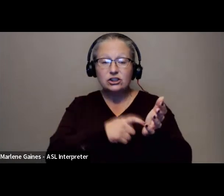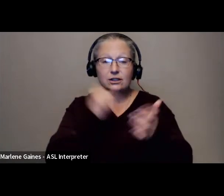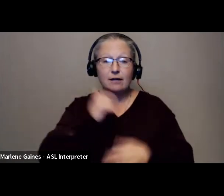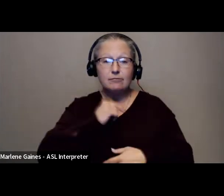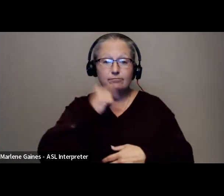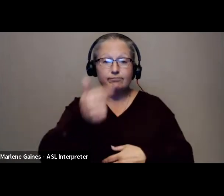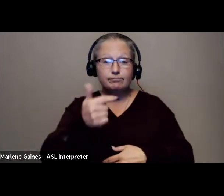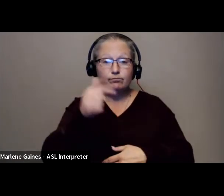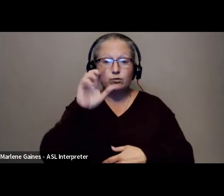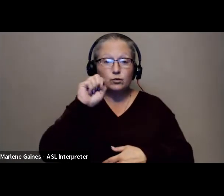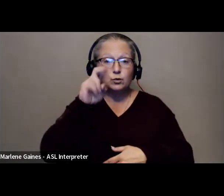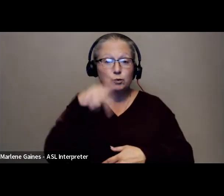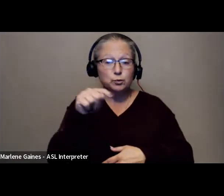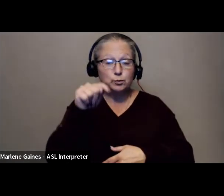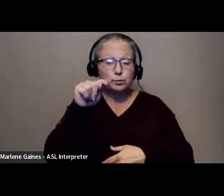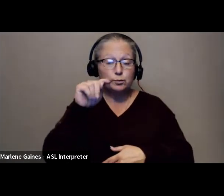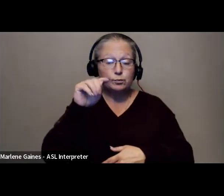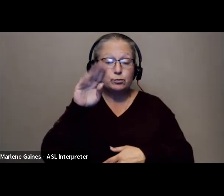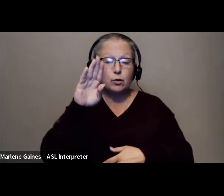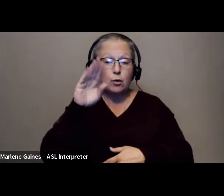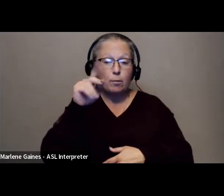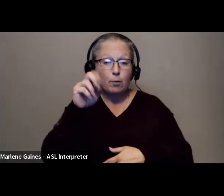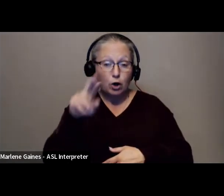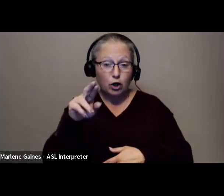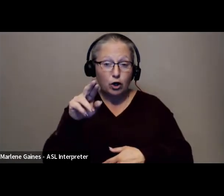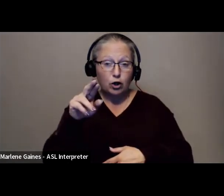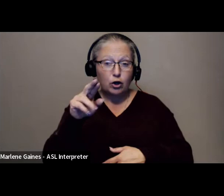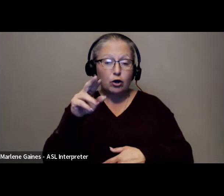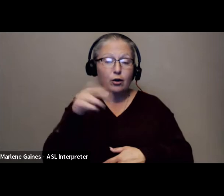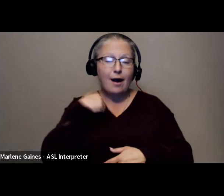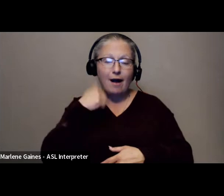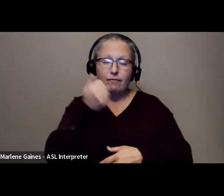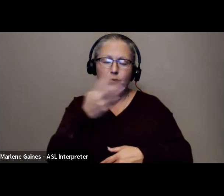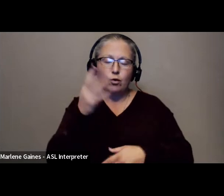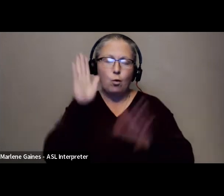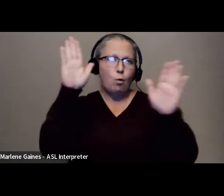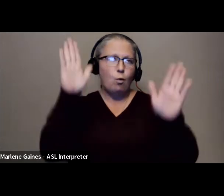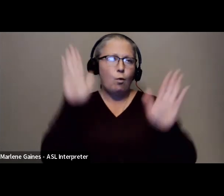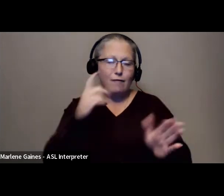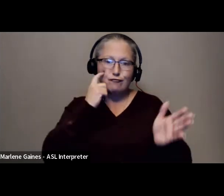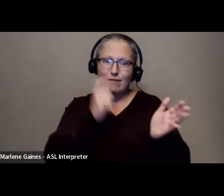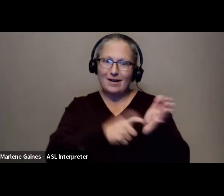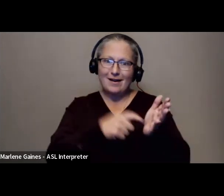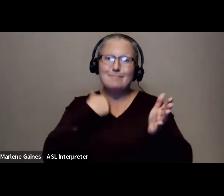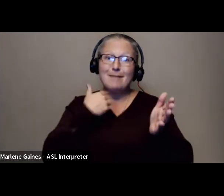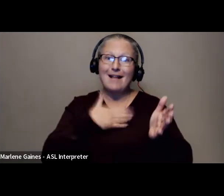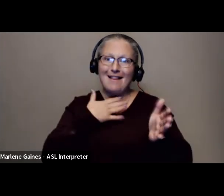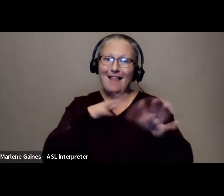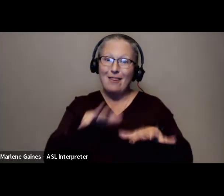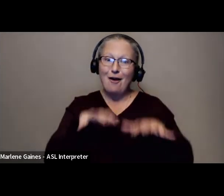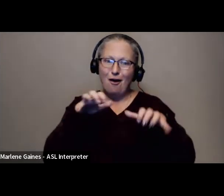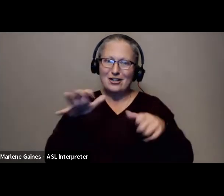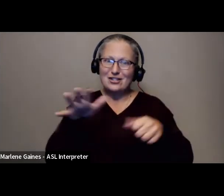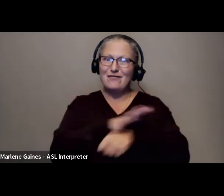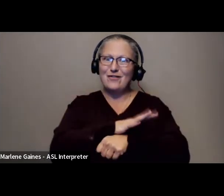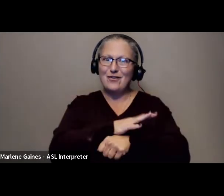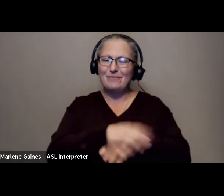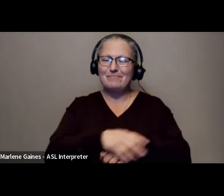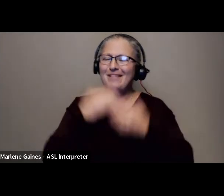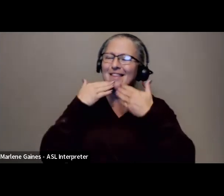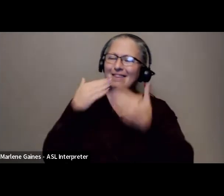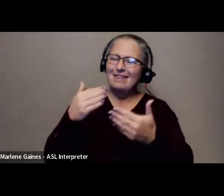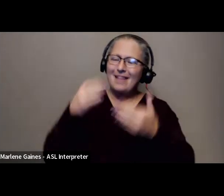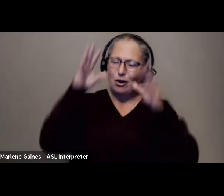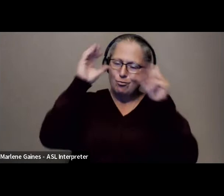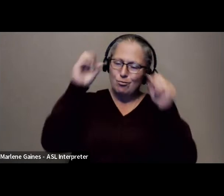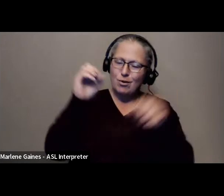this over to Superintendent Booker. We have several wonderful recognitions and I'm glad to see the audience being so full. Thank you so much, President